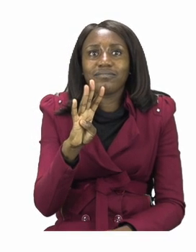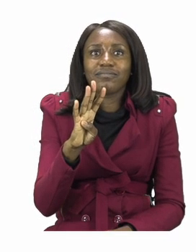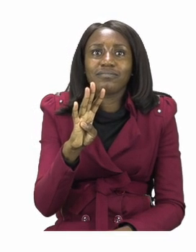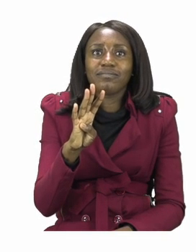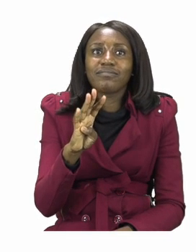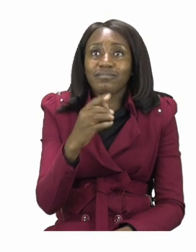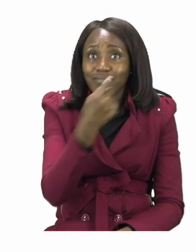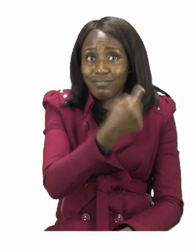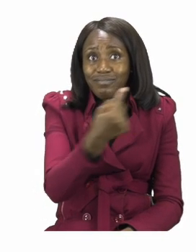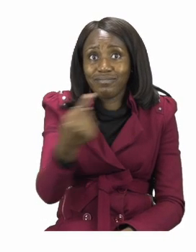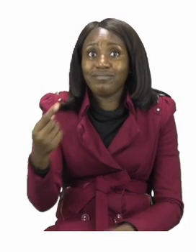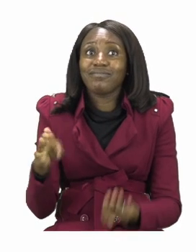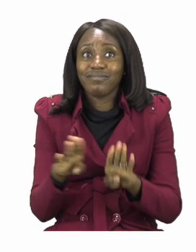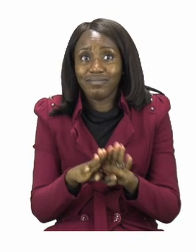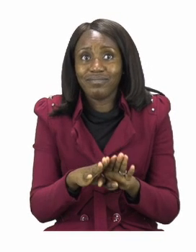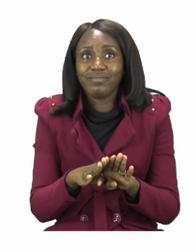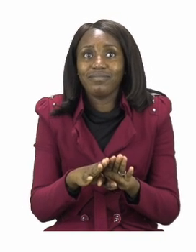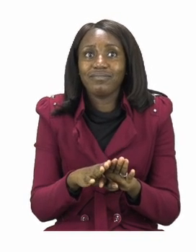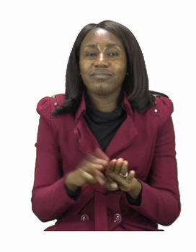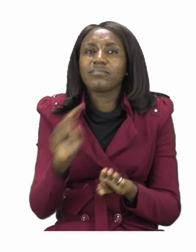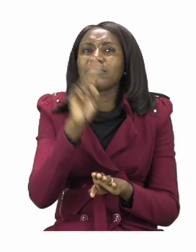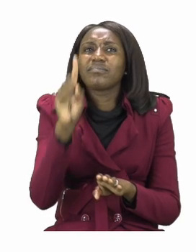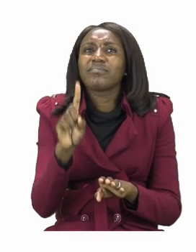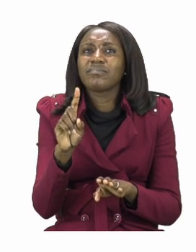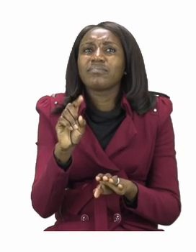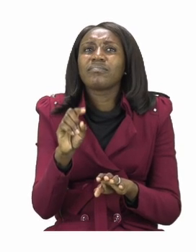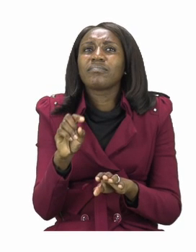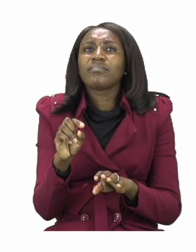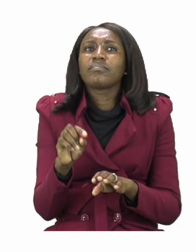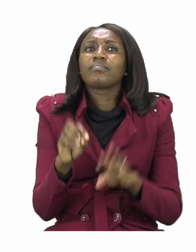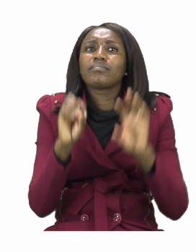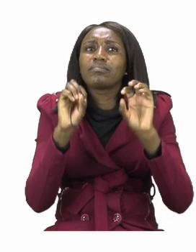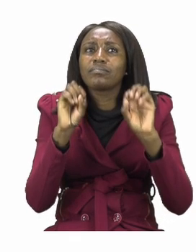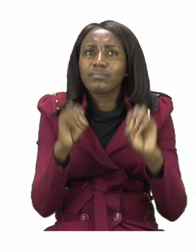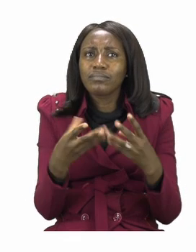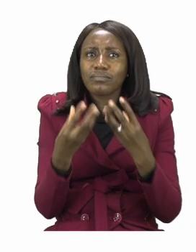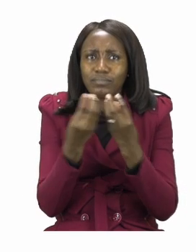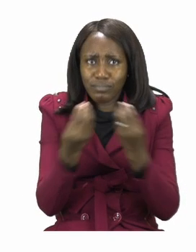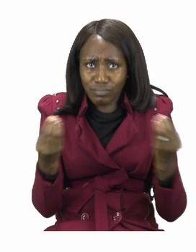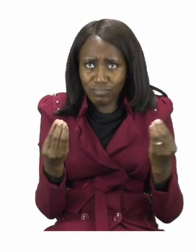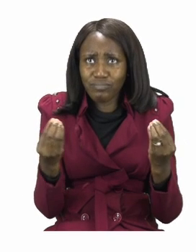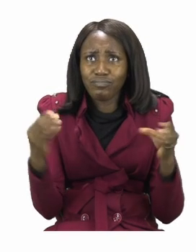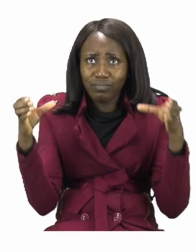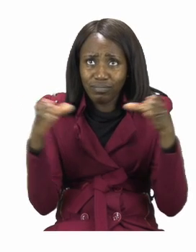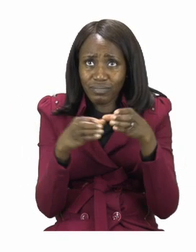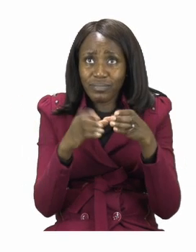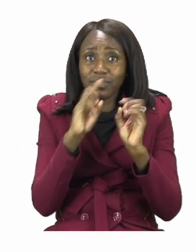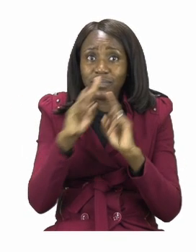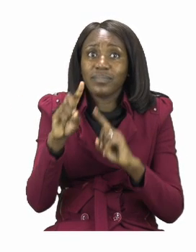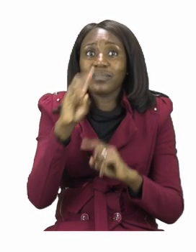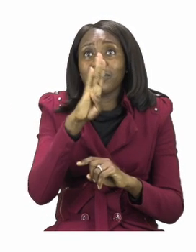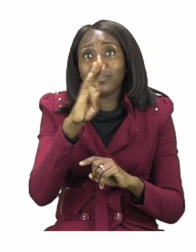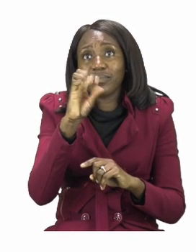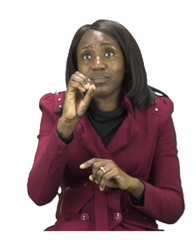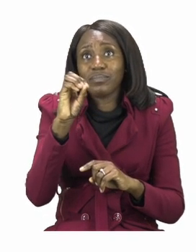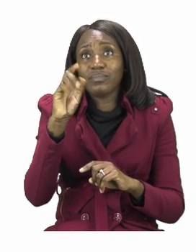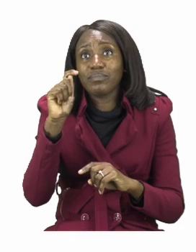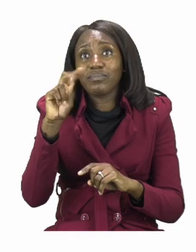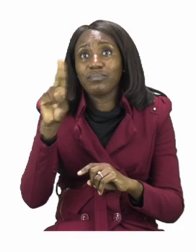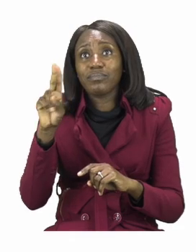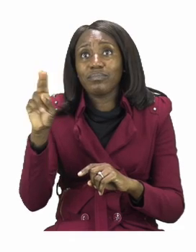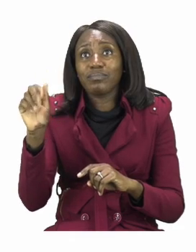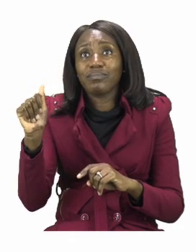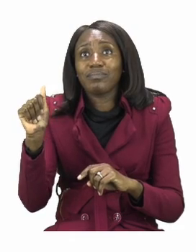you to do. It says, how many learners are in Miss Botha's